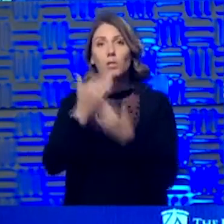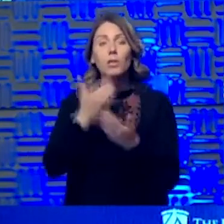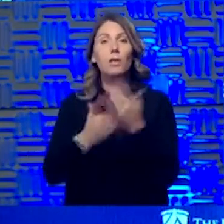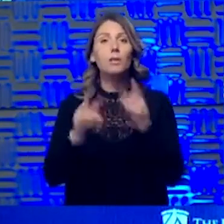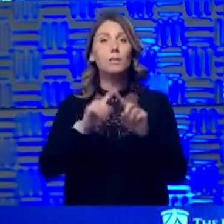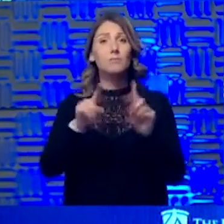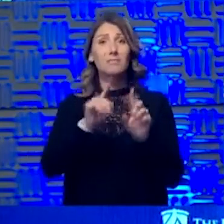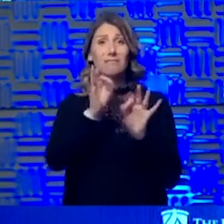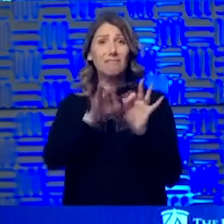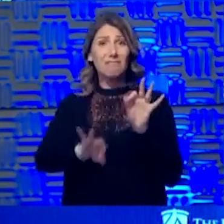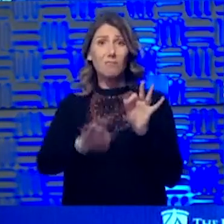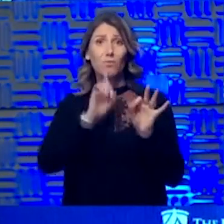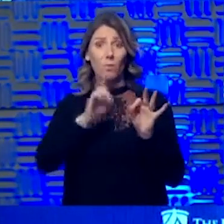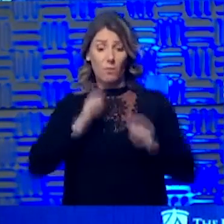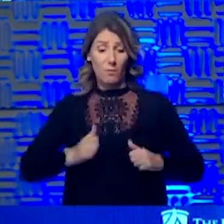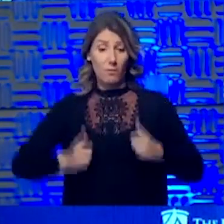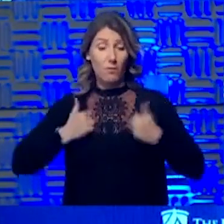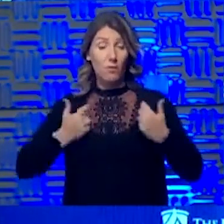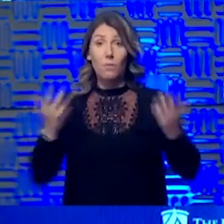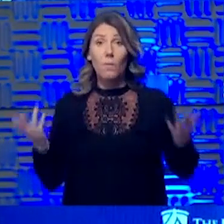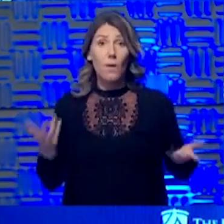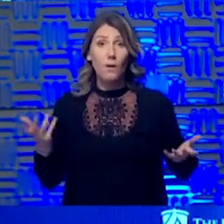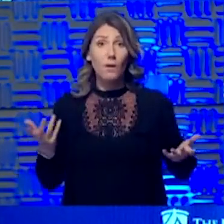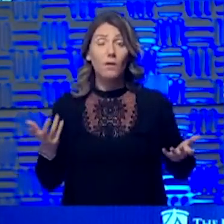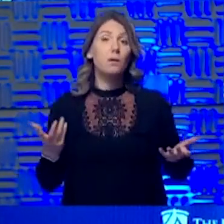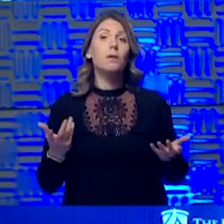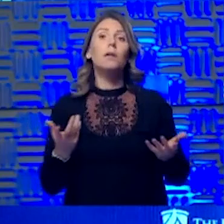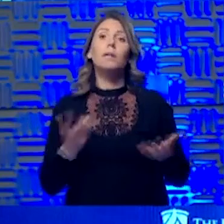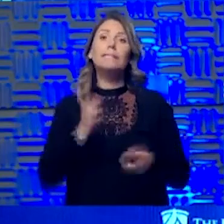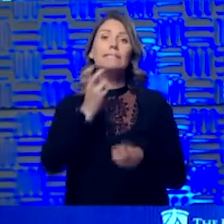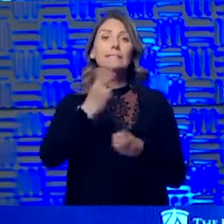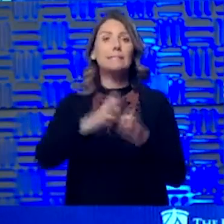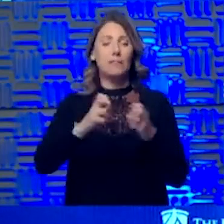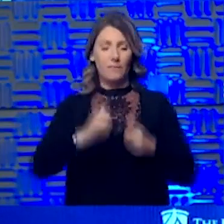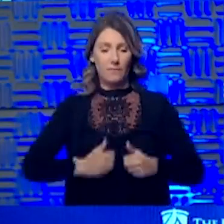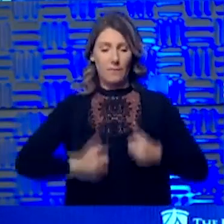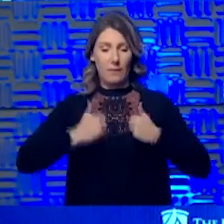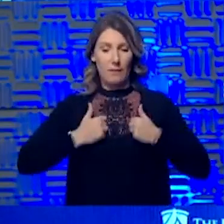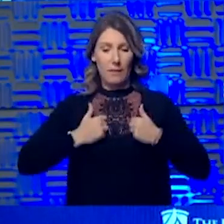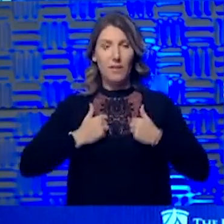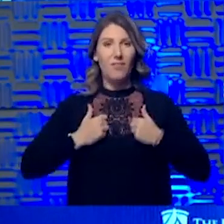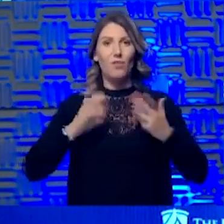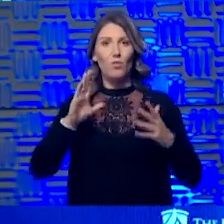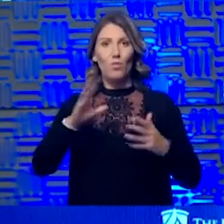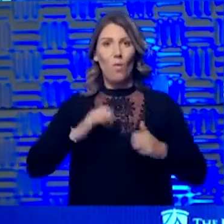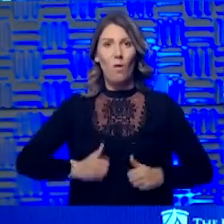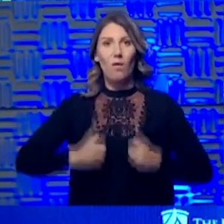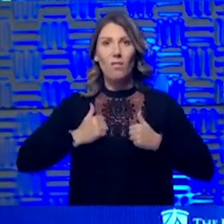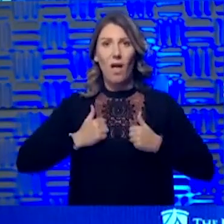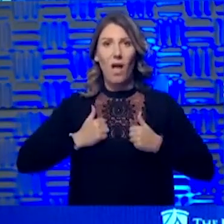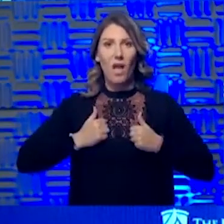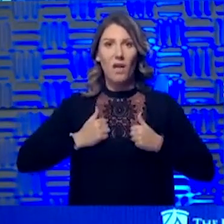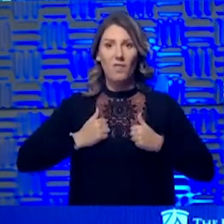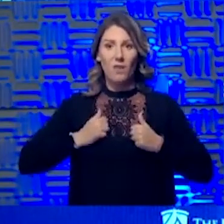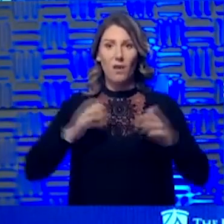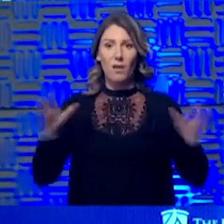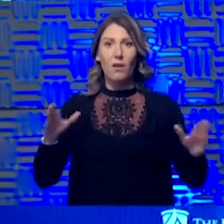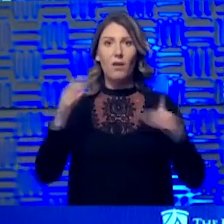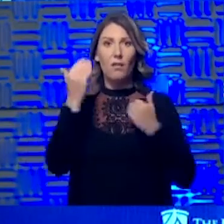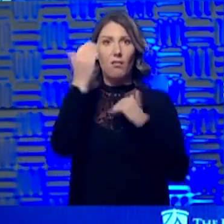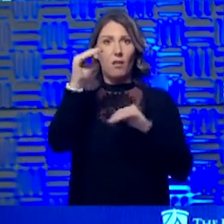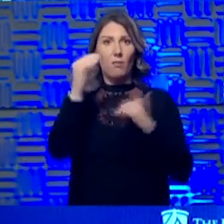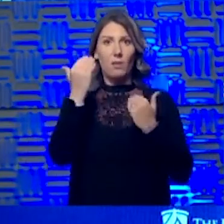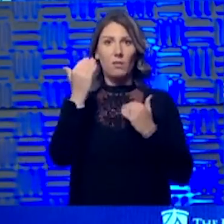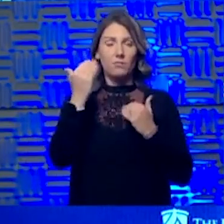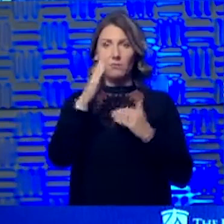simple reality is it's hard to live life in a bubble all the time. It is really hard. And at some point, we're going to